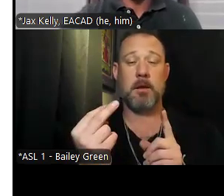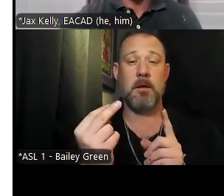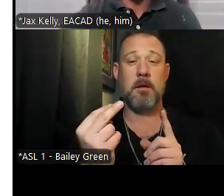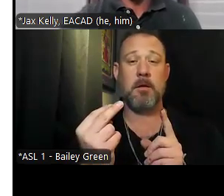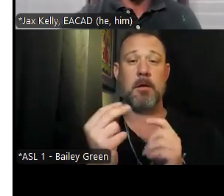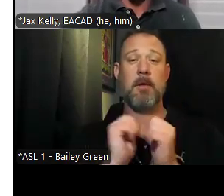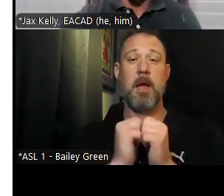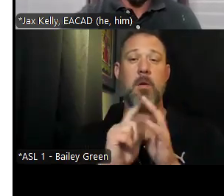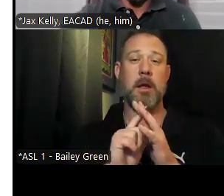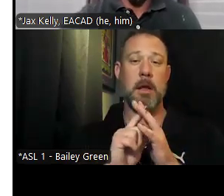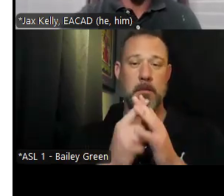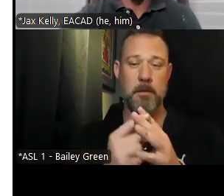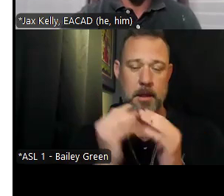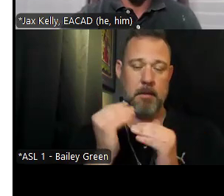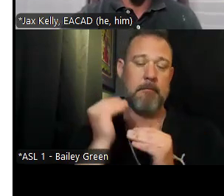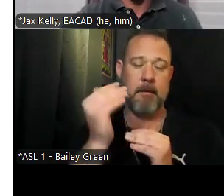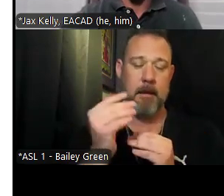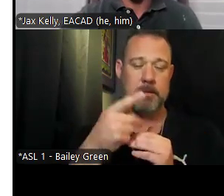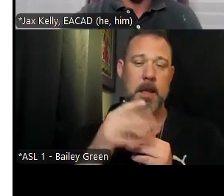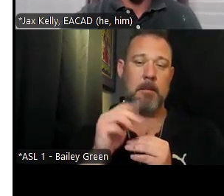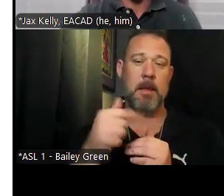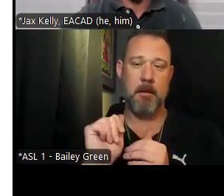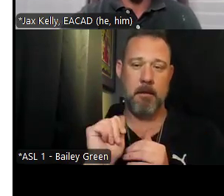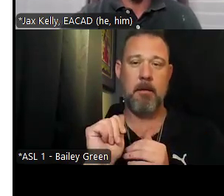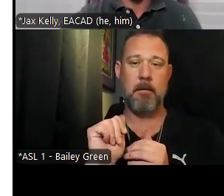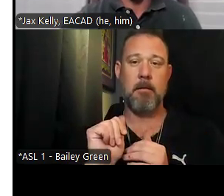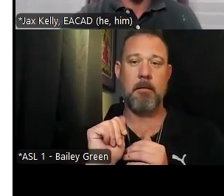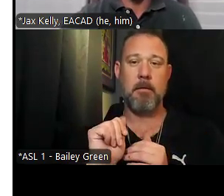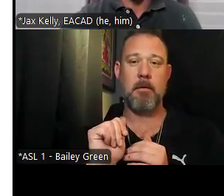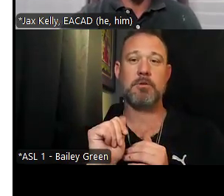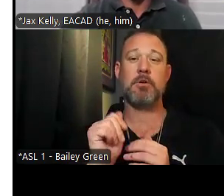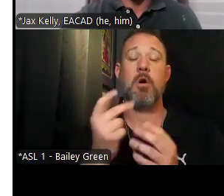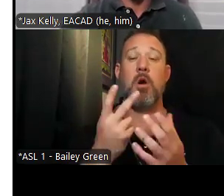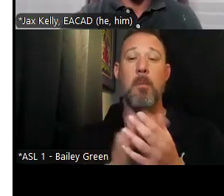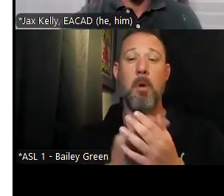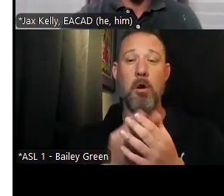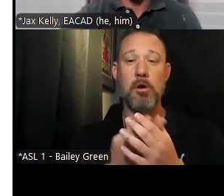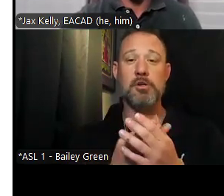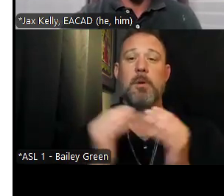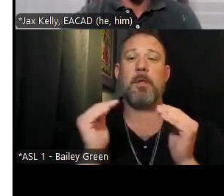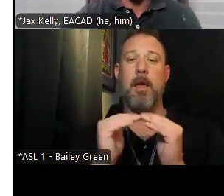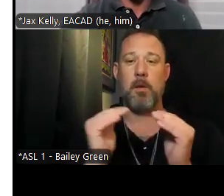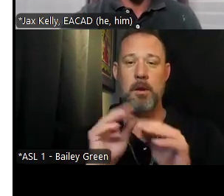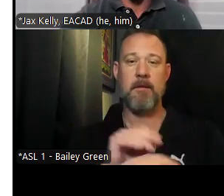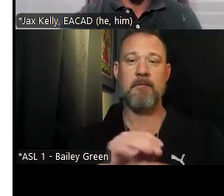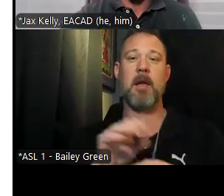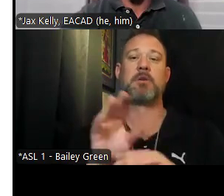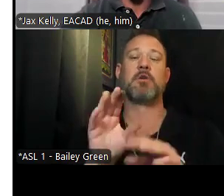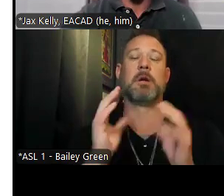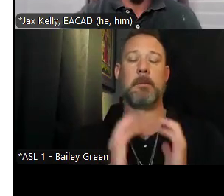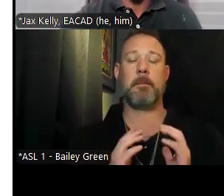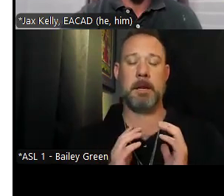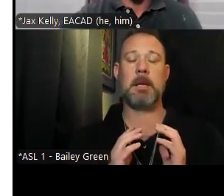we implement and advance the master plan for aging. So in partnership with our Equity Advisory Committee